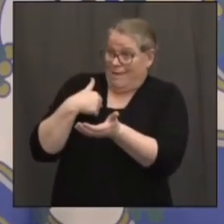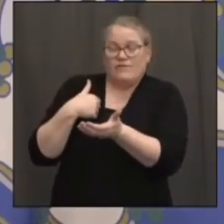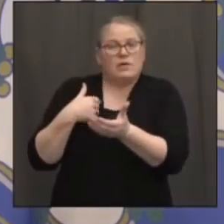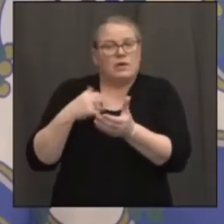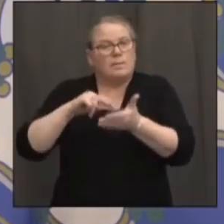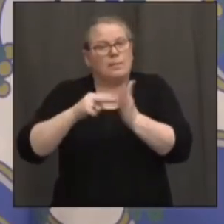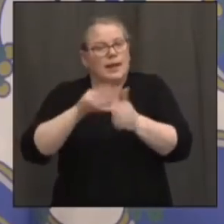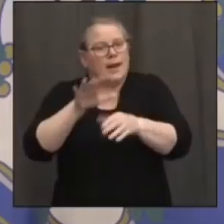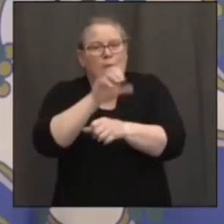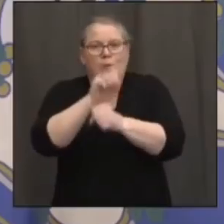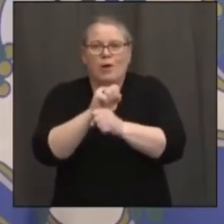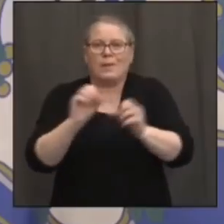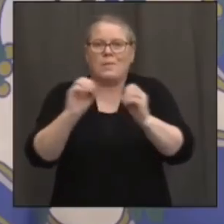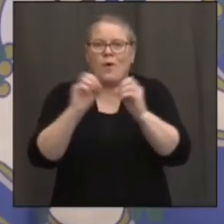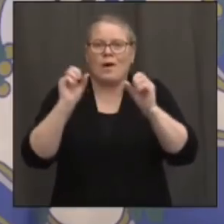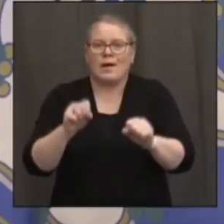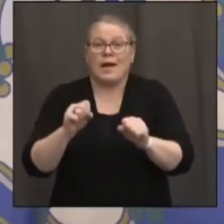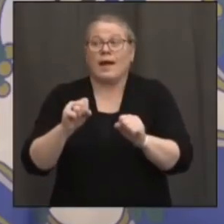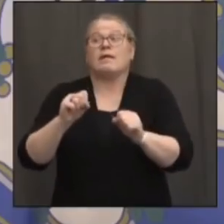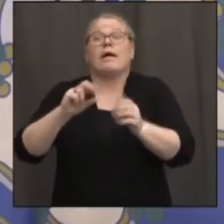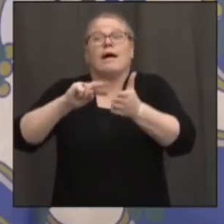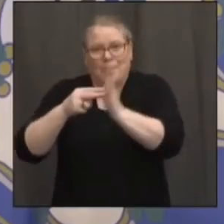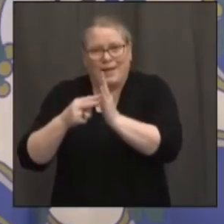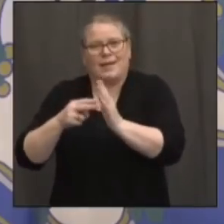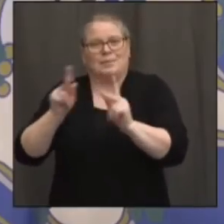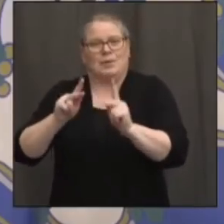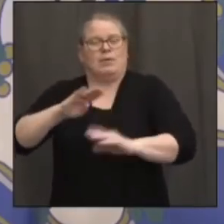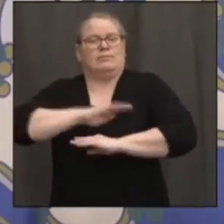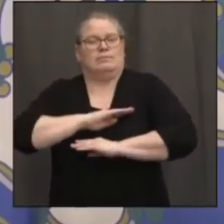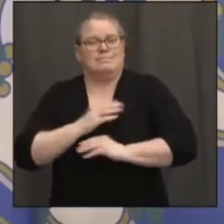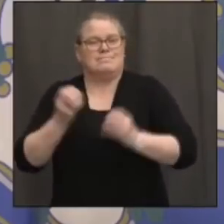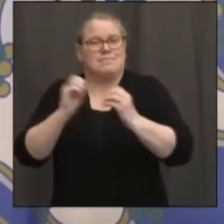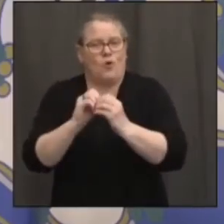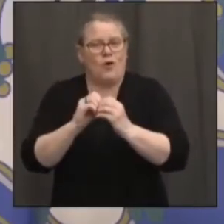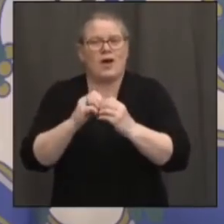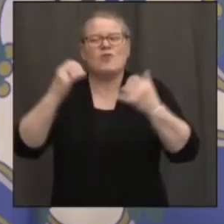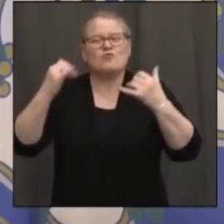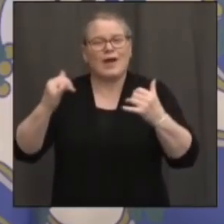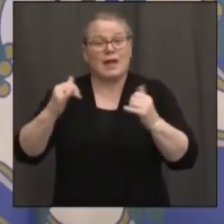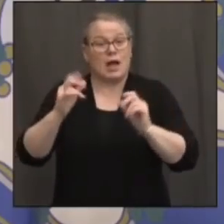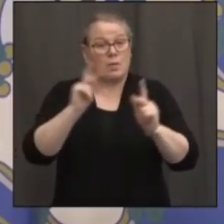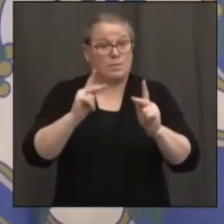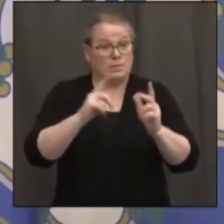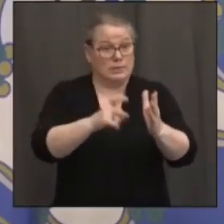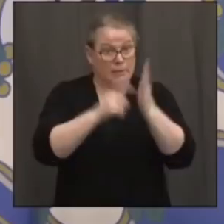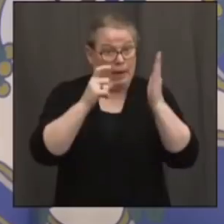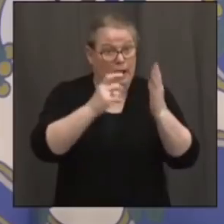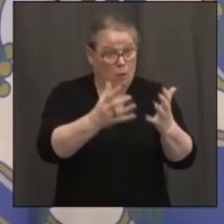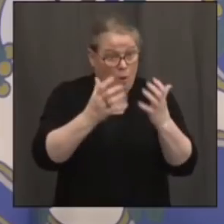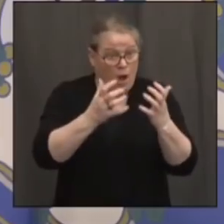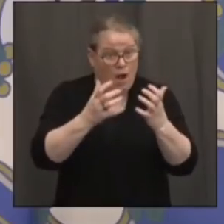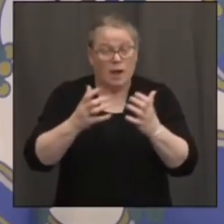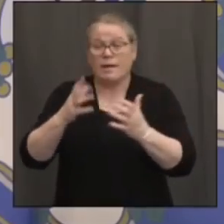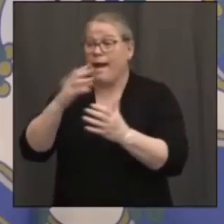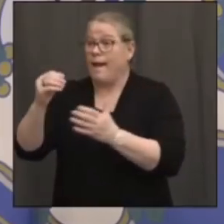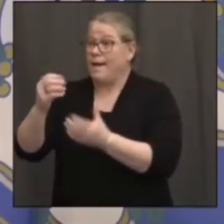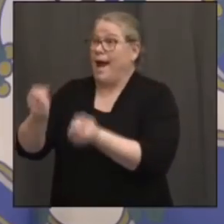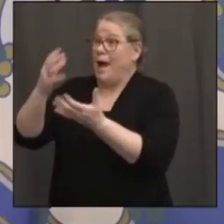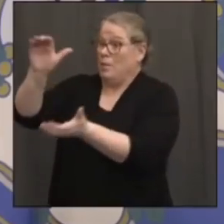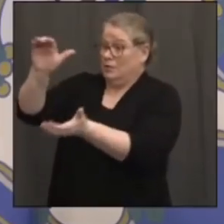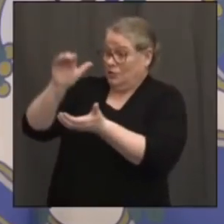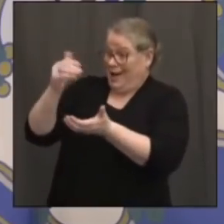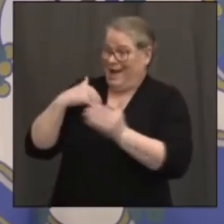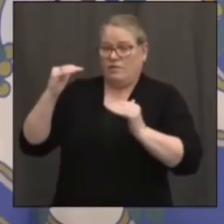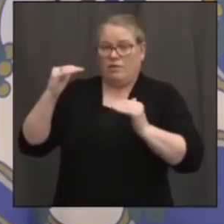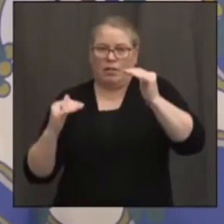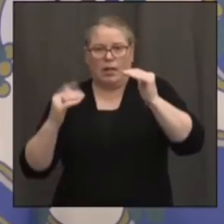we have a supply and demand disconnect. So yeah, Nick, I think more vaccines are going to make it easier, and I think you'll see progress on that over the next few